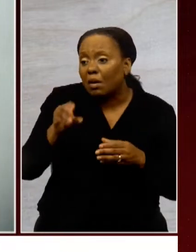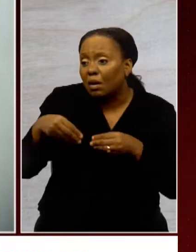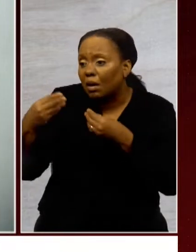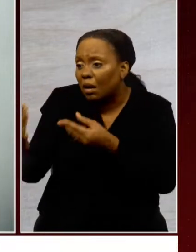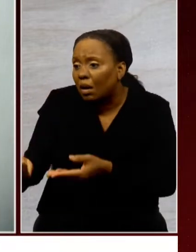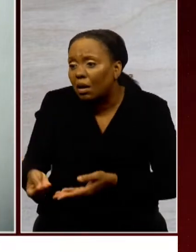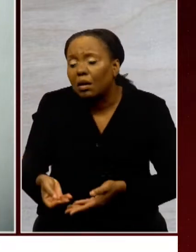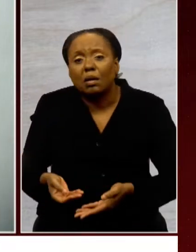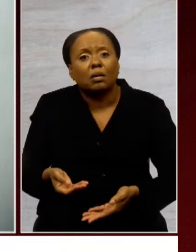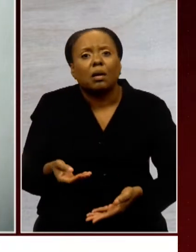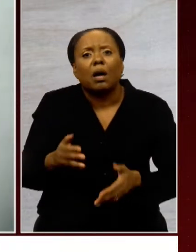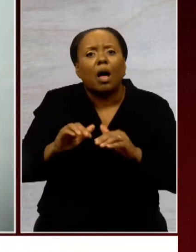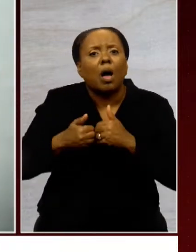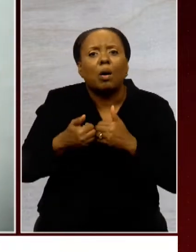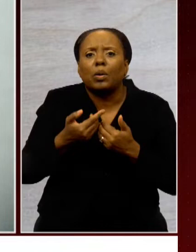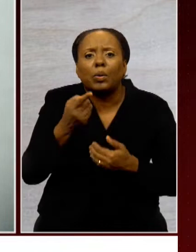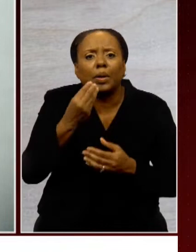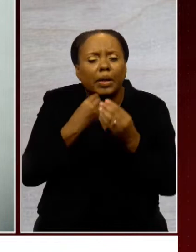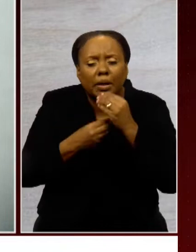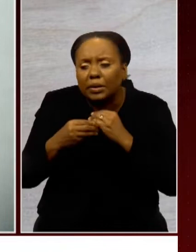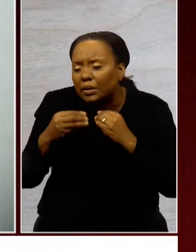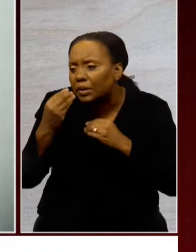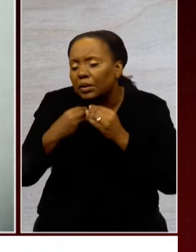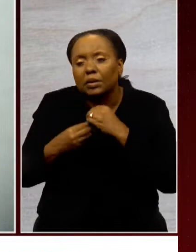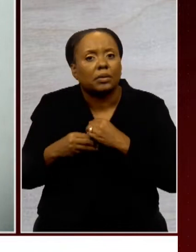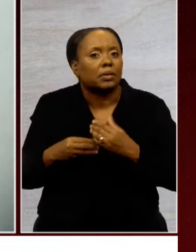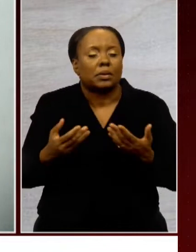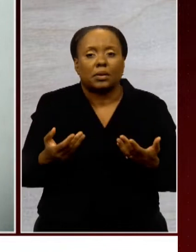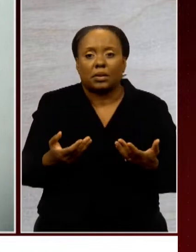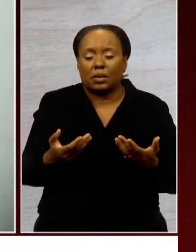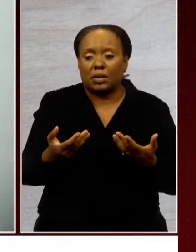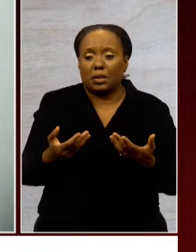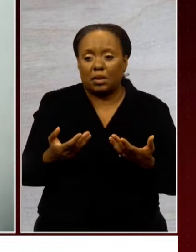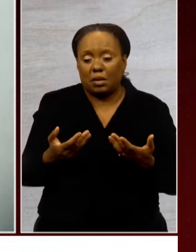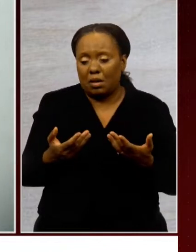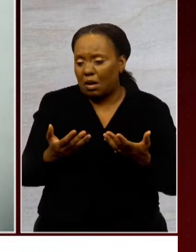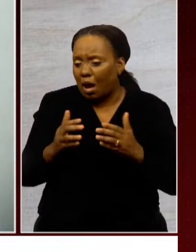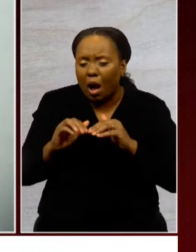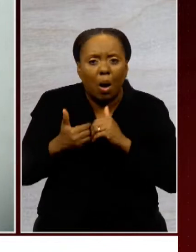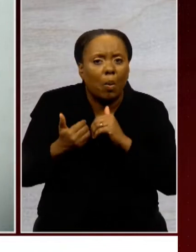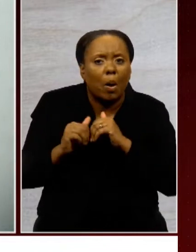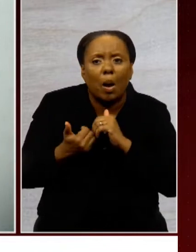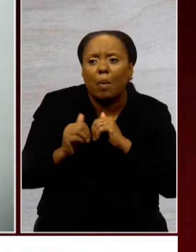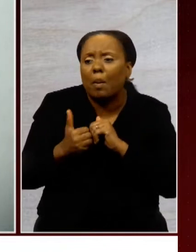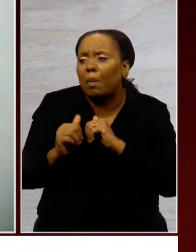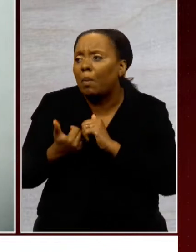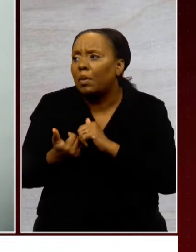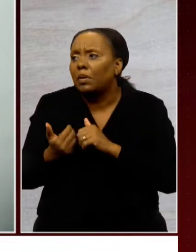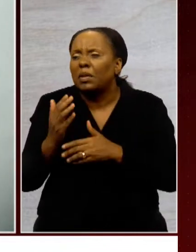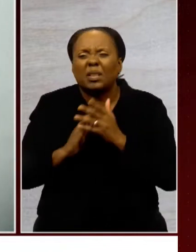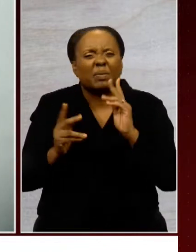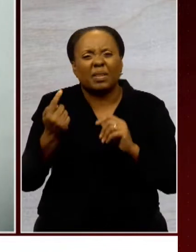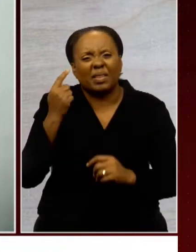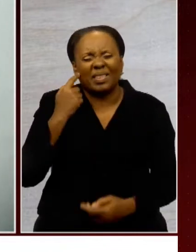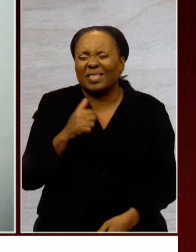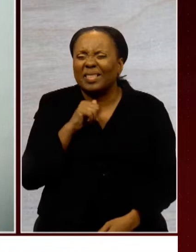hand it over. So yes, these things are happening right here in Barbados. And there are those people that say, well, that's